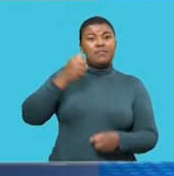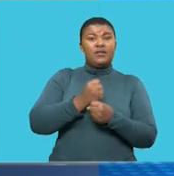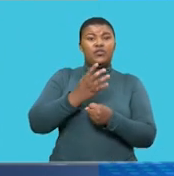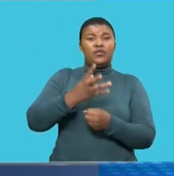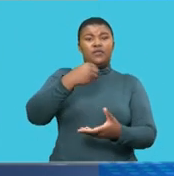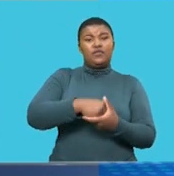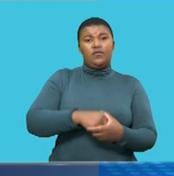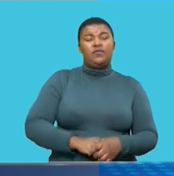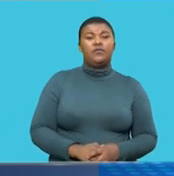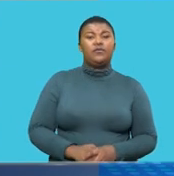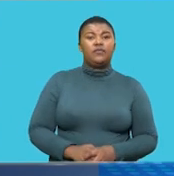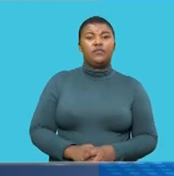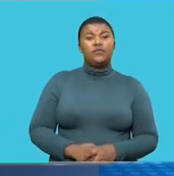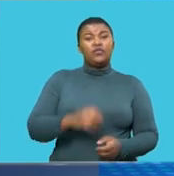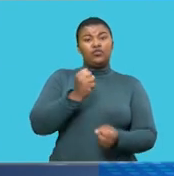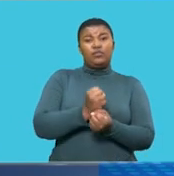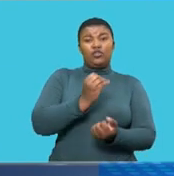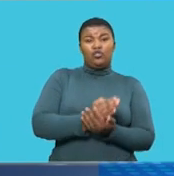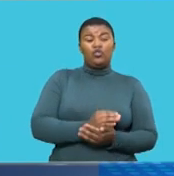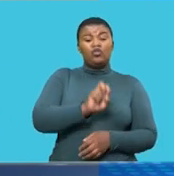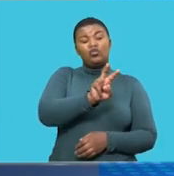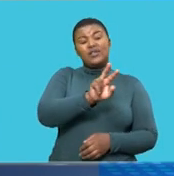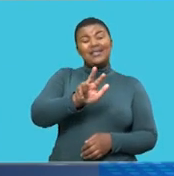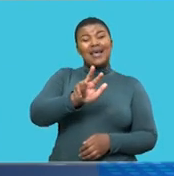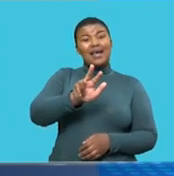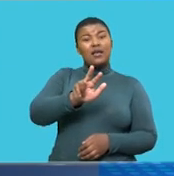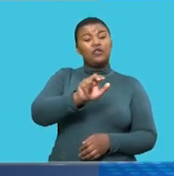in ensuring that this 29-year-old